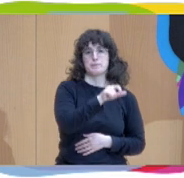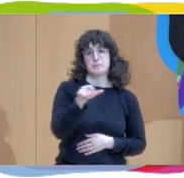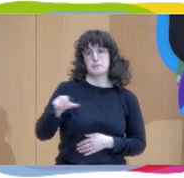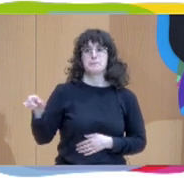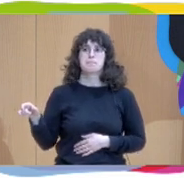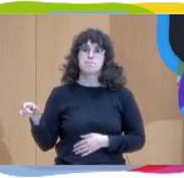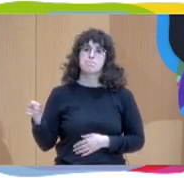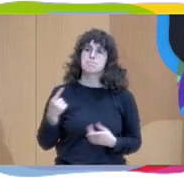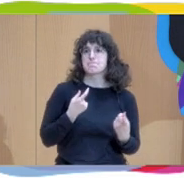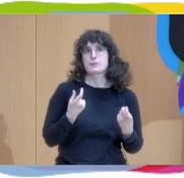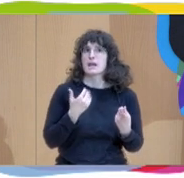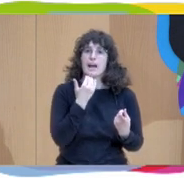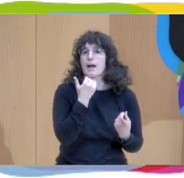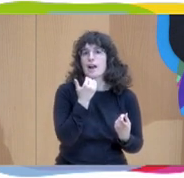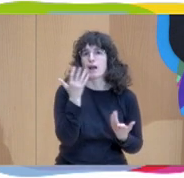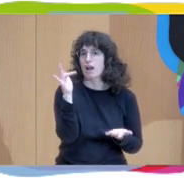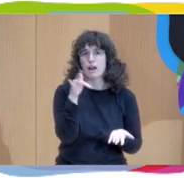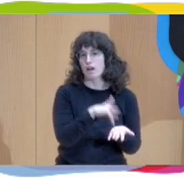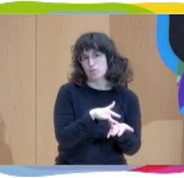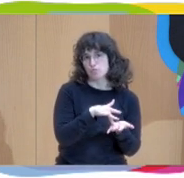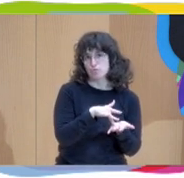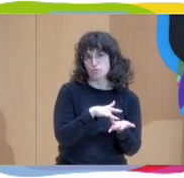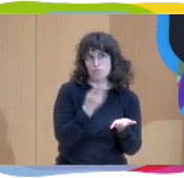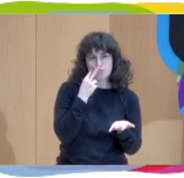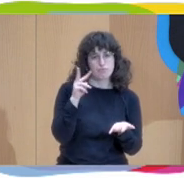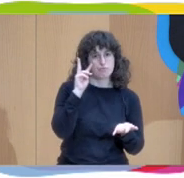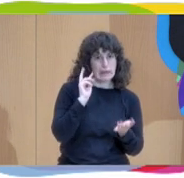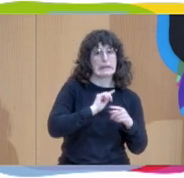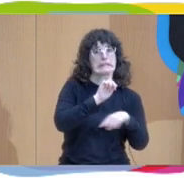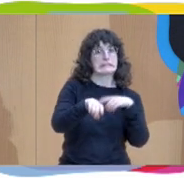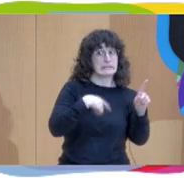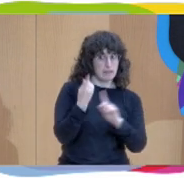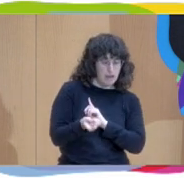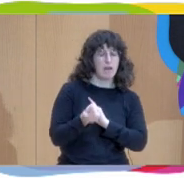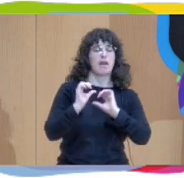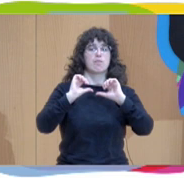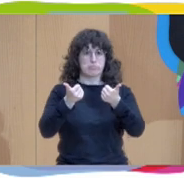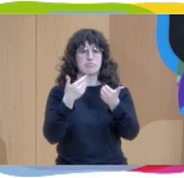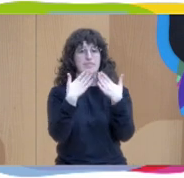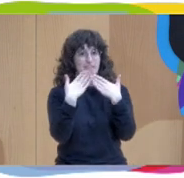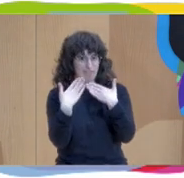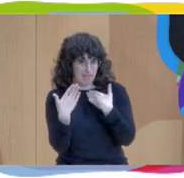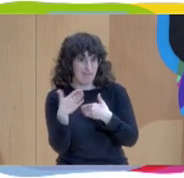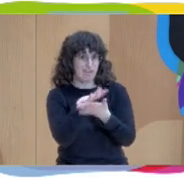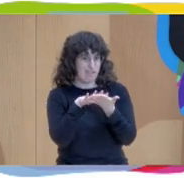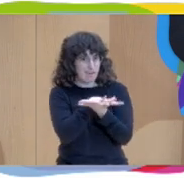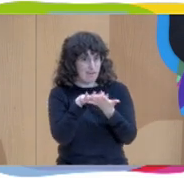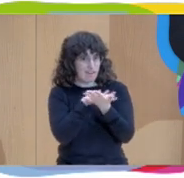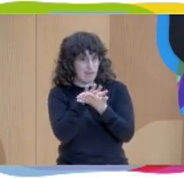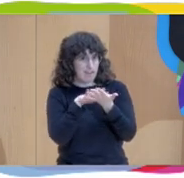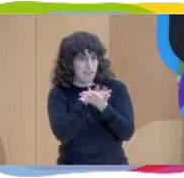then, we started to talk about theory things. First practice and then theory.